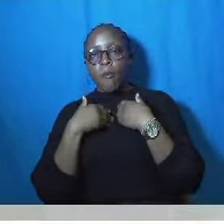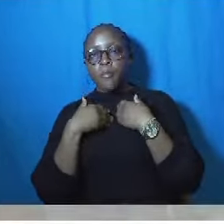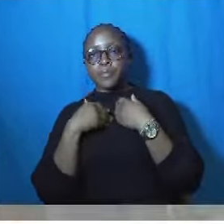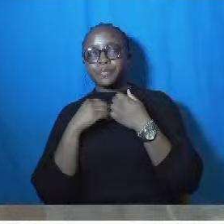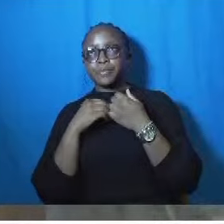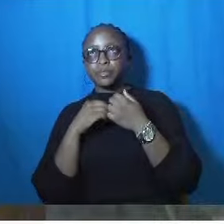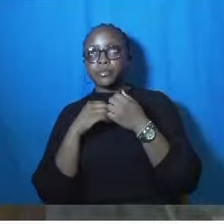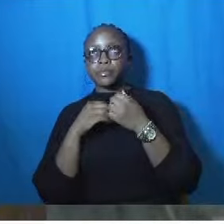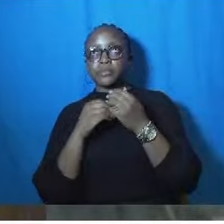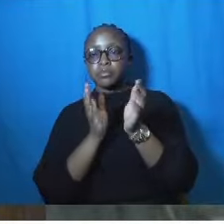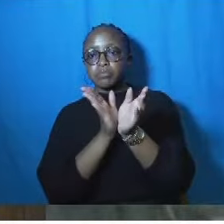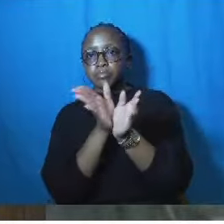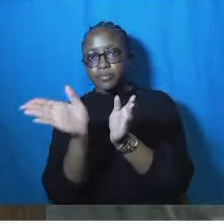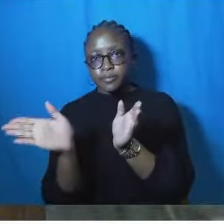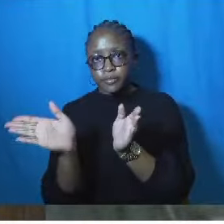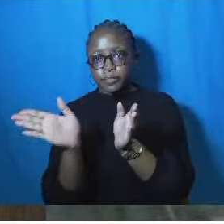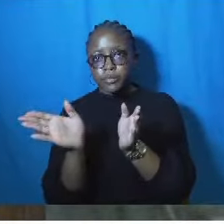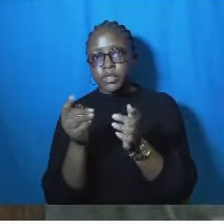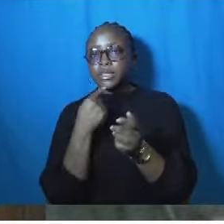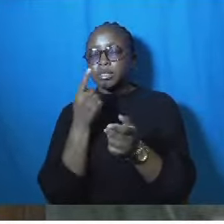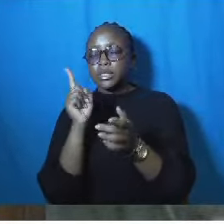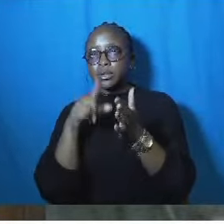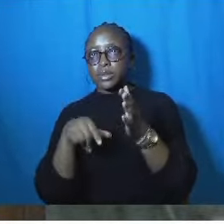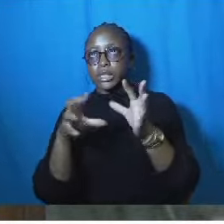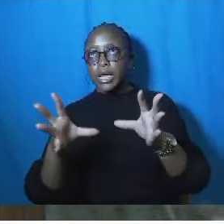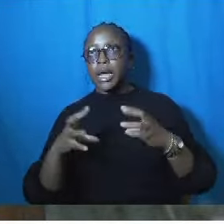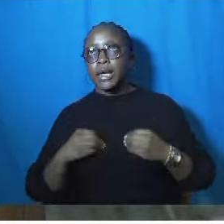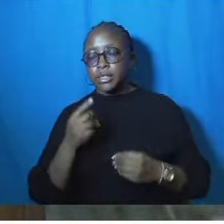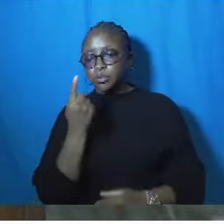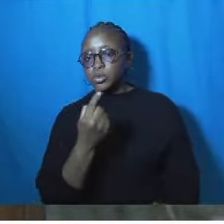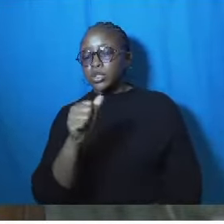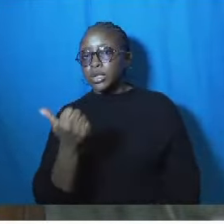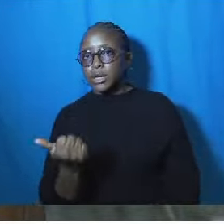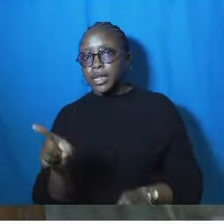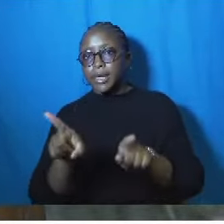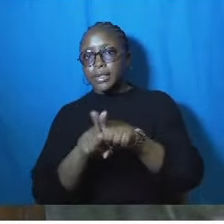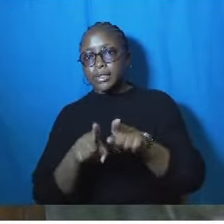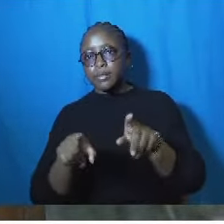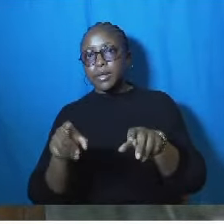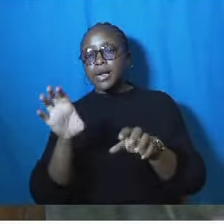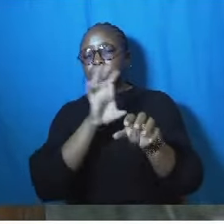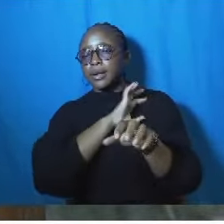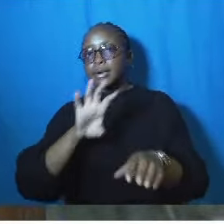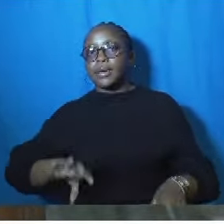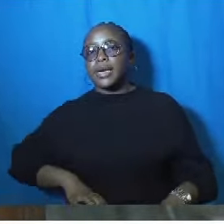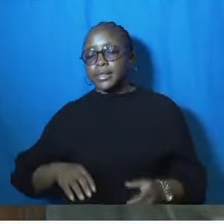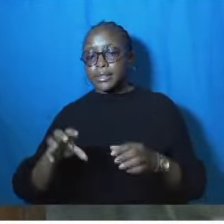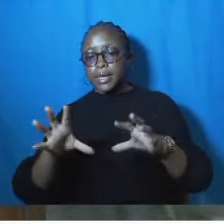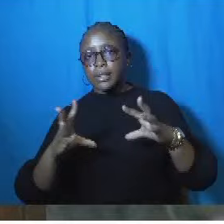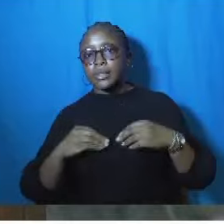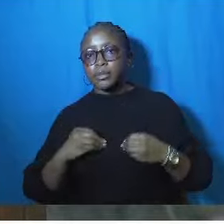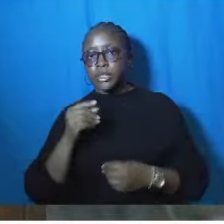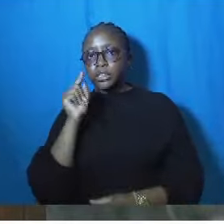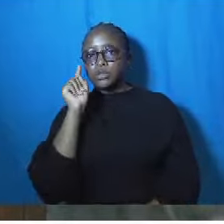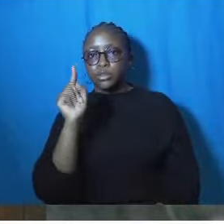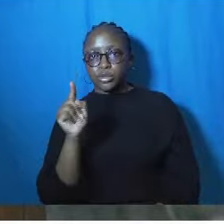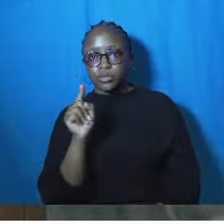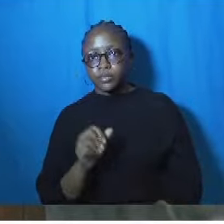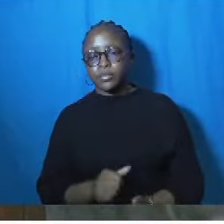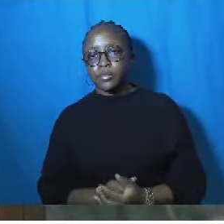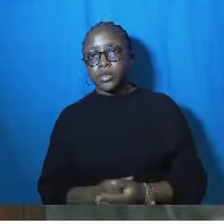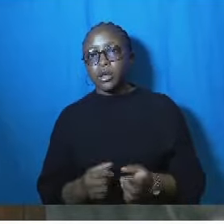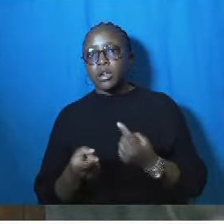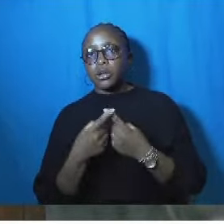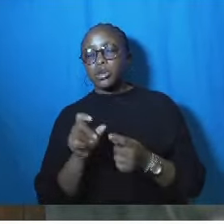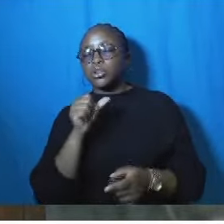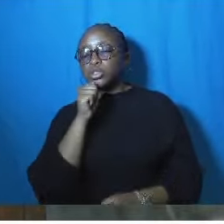say? Accept one another then as Christ has accepted you. So not only do we follow the